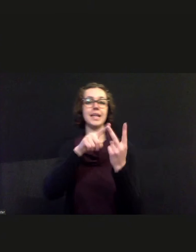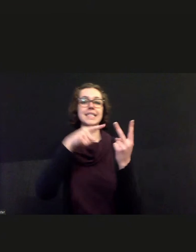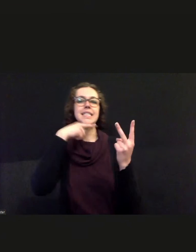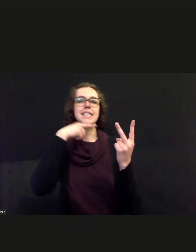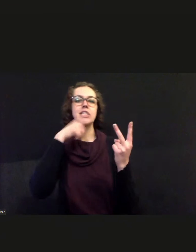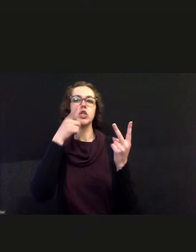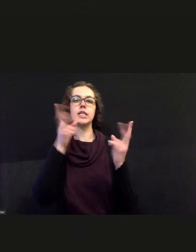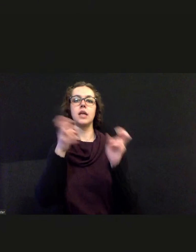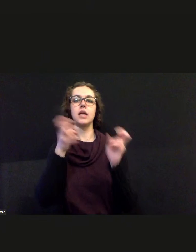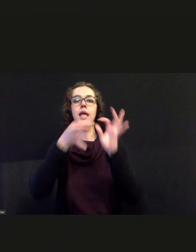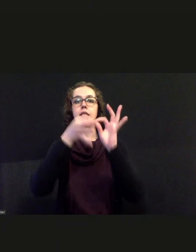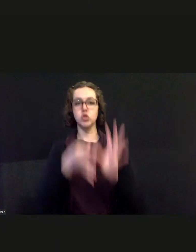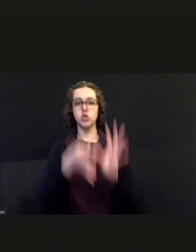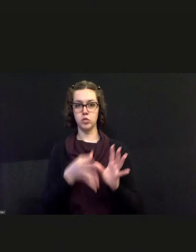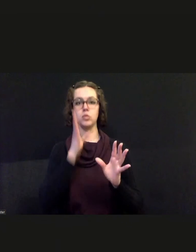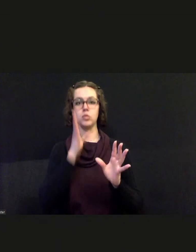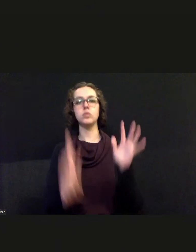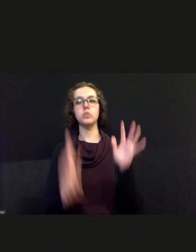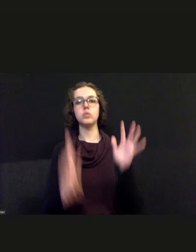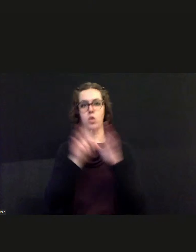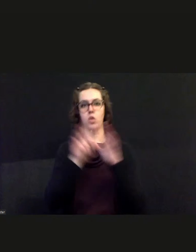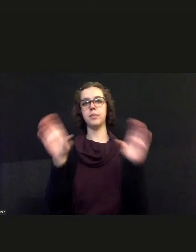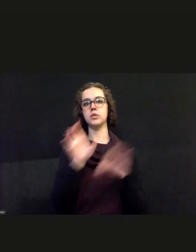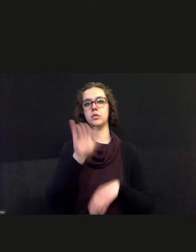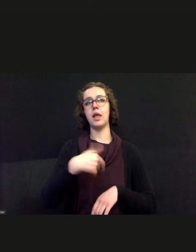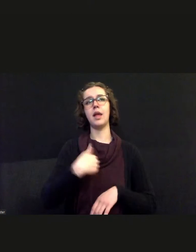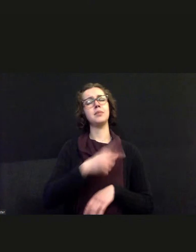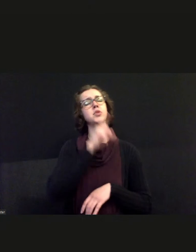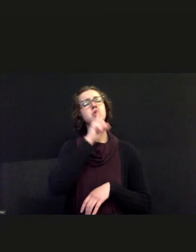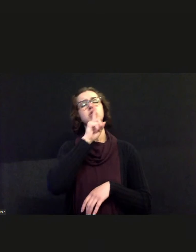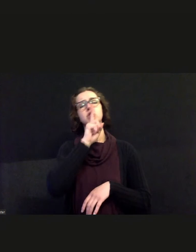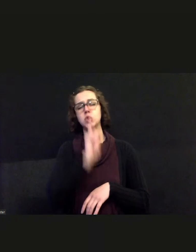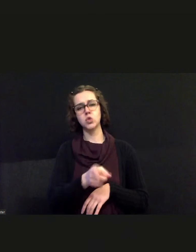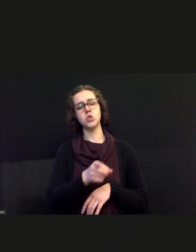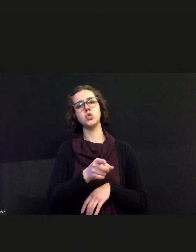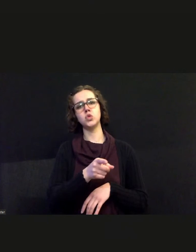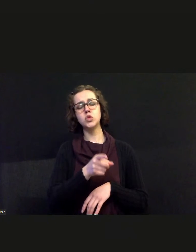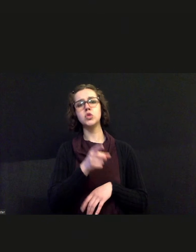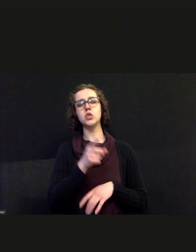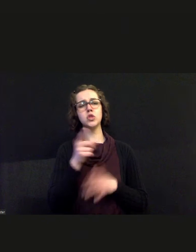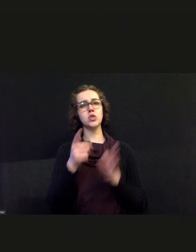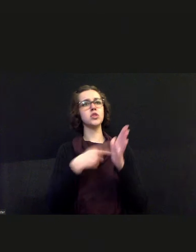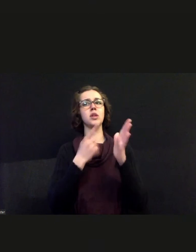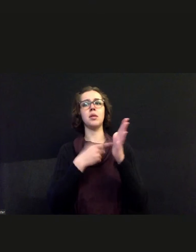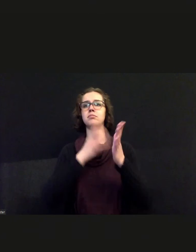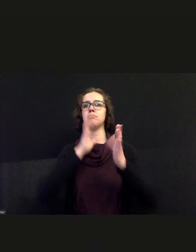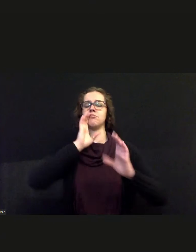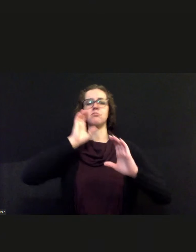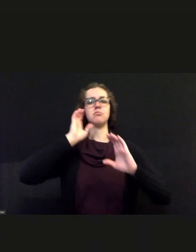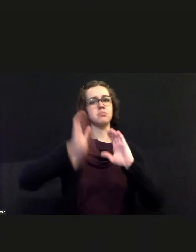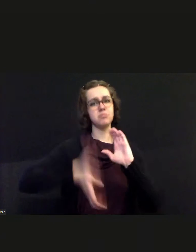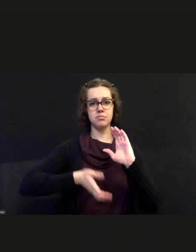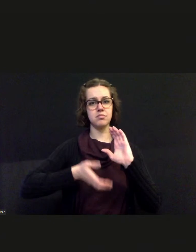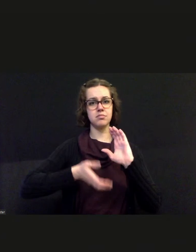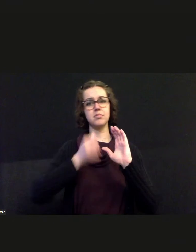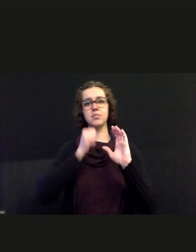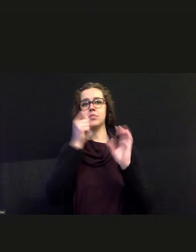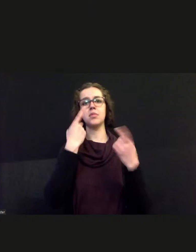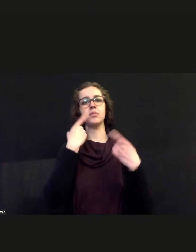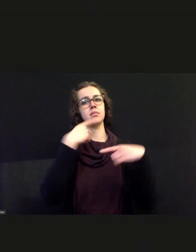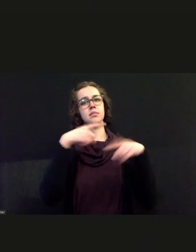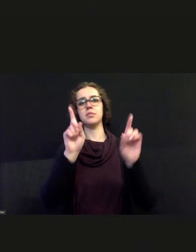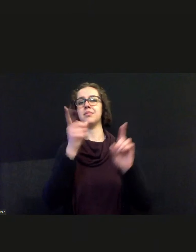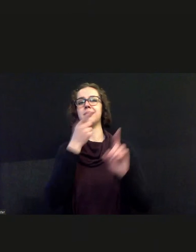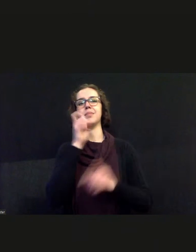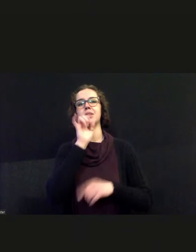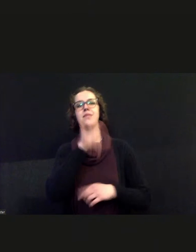that. And I am sure that there were cases where things didn't go so well because of that. And so with that, then I'll